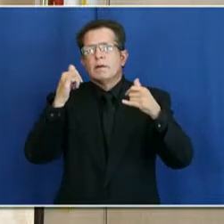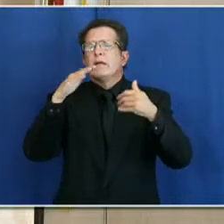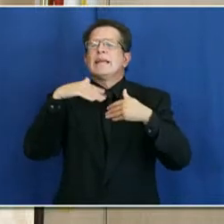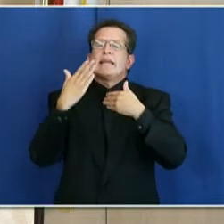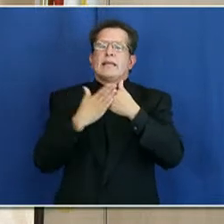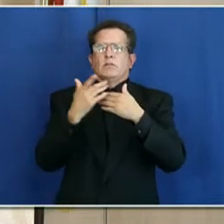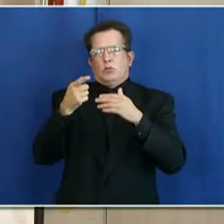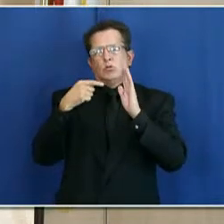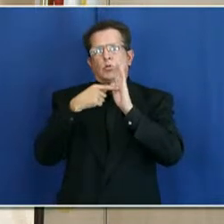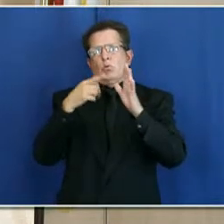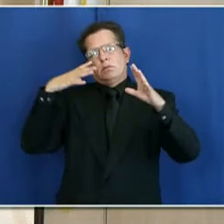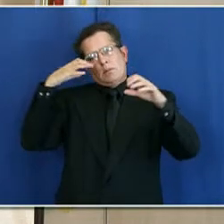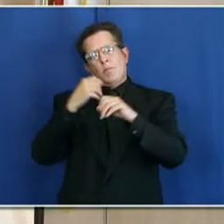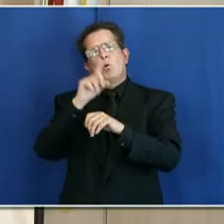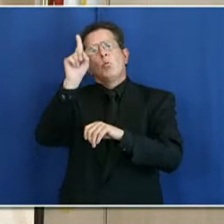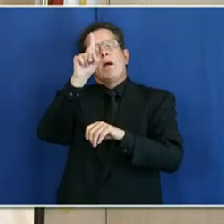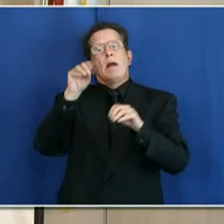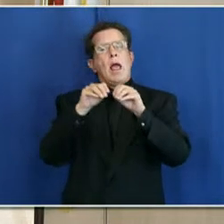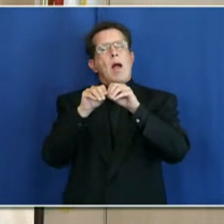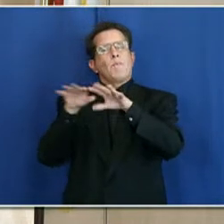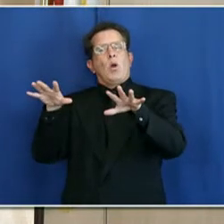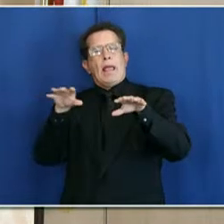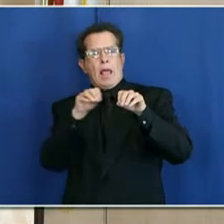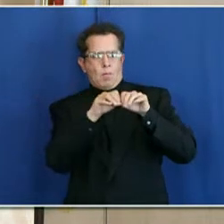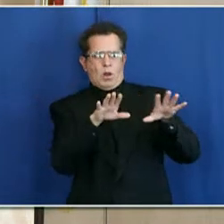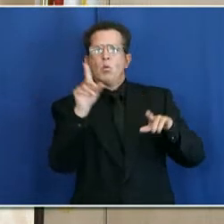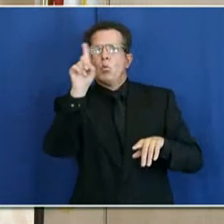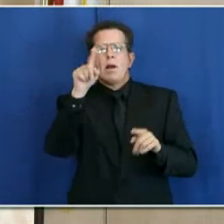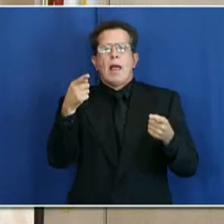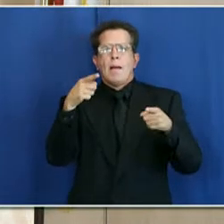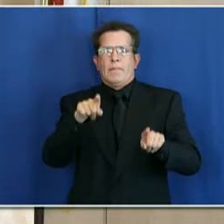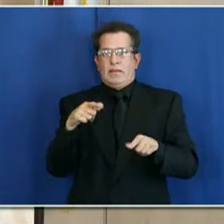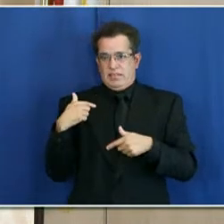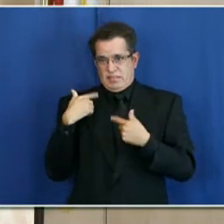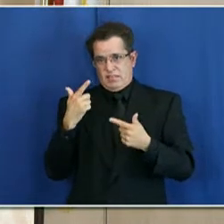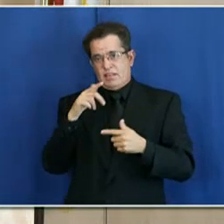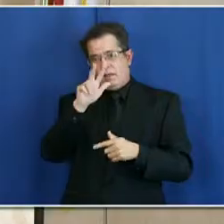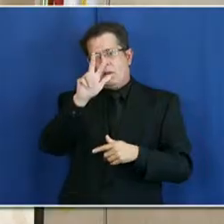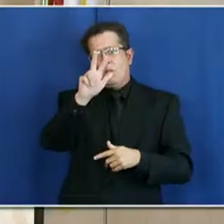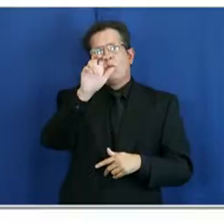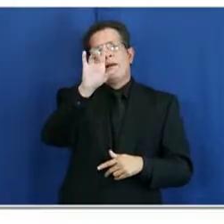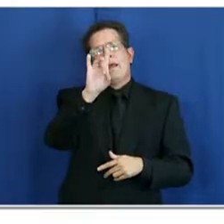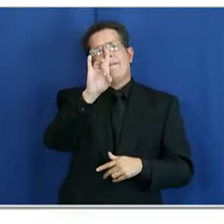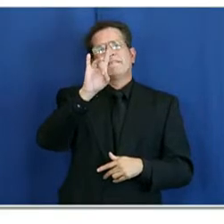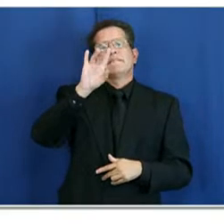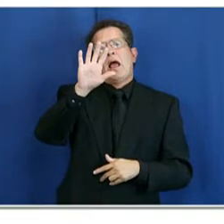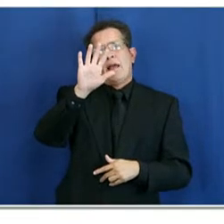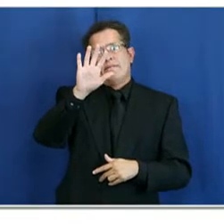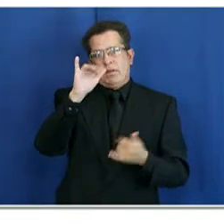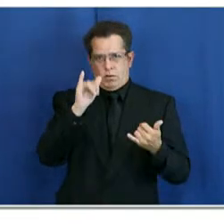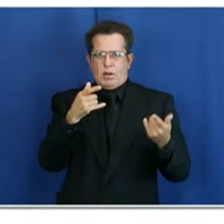of all of our outbreaks. Since the beginning of the pandemic, 385 total